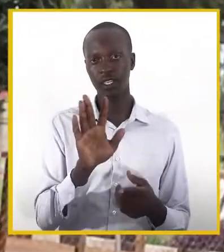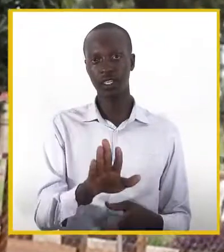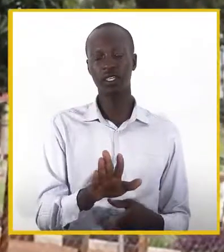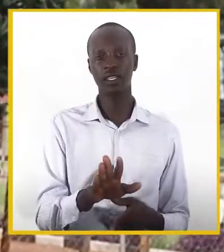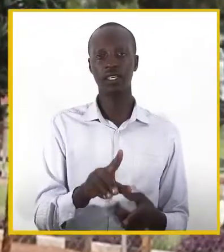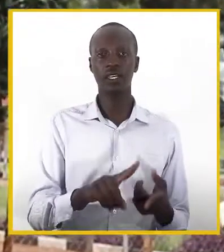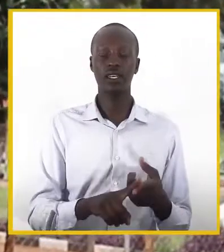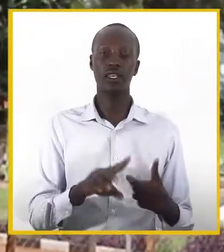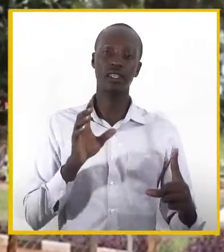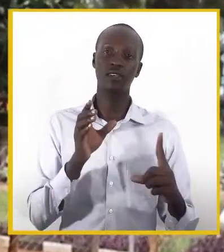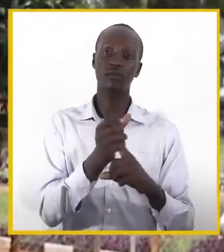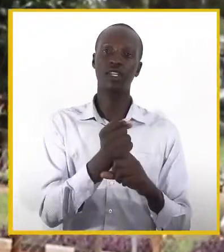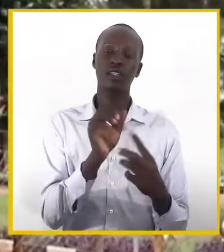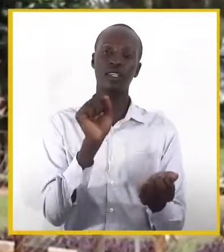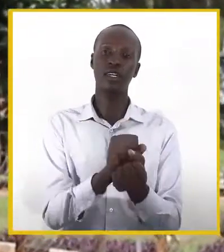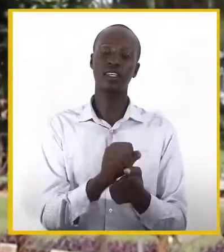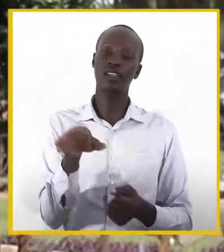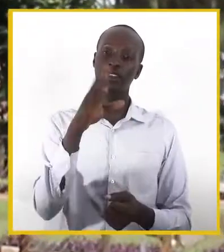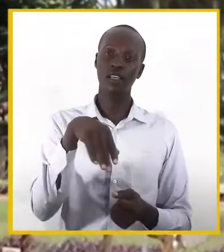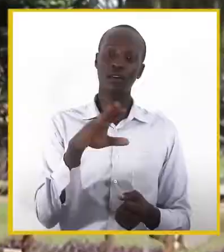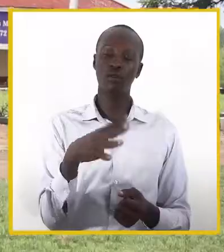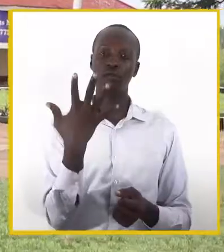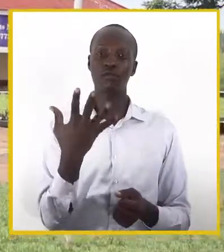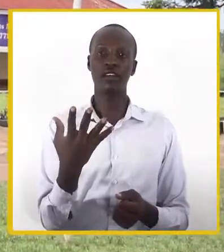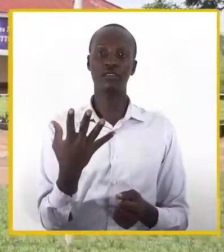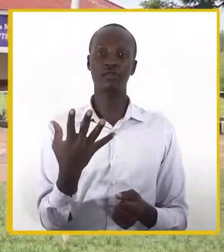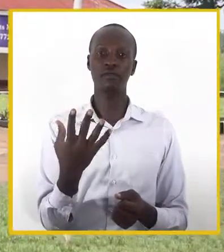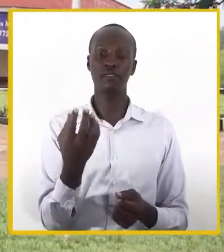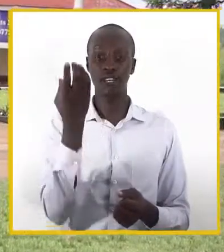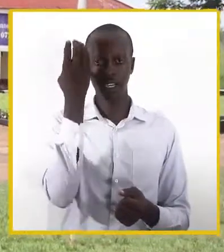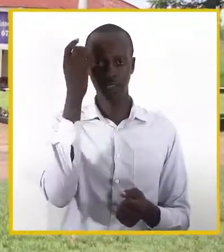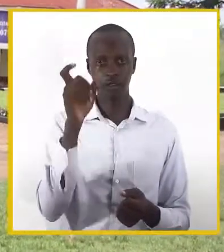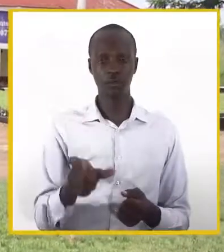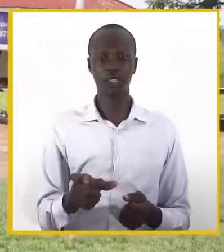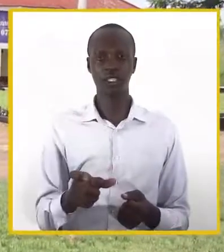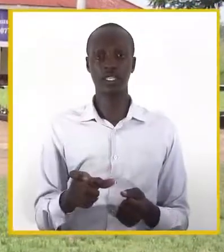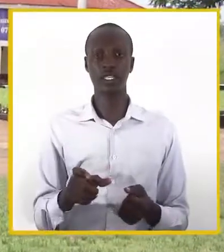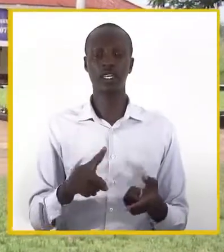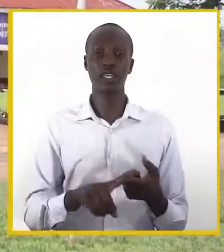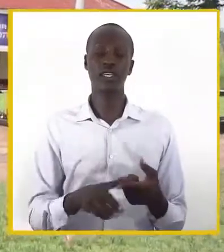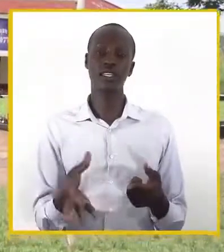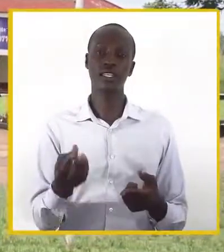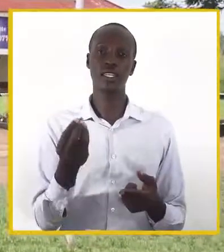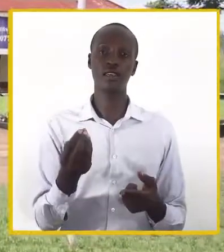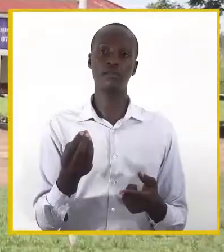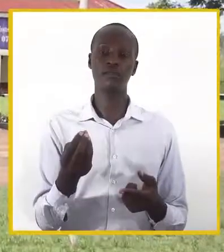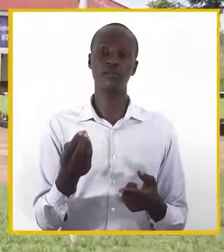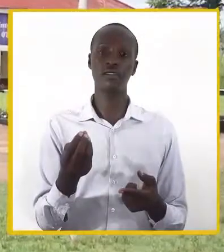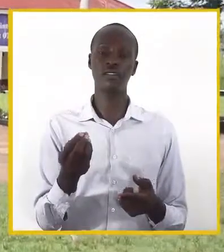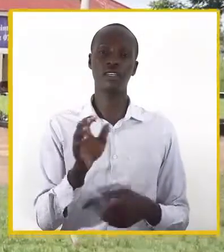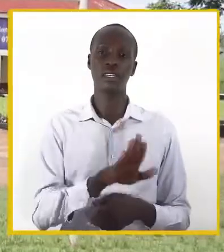reaction, we managed to arrest all of the 5 accused persons and